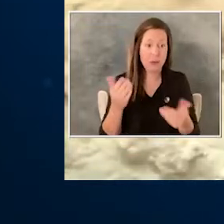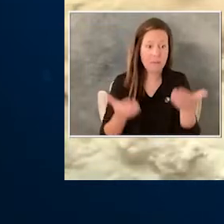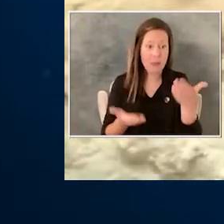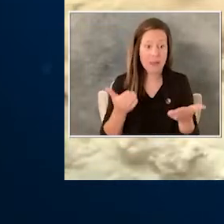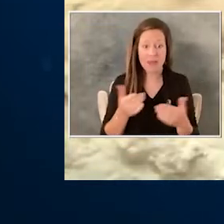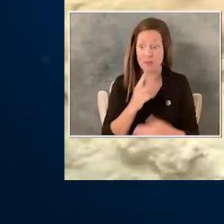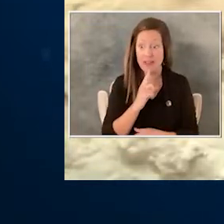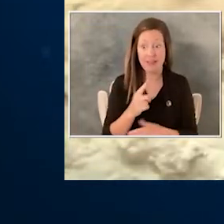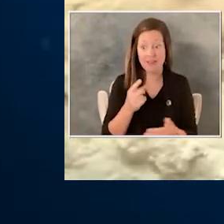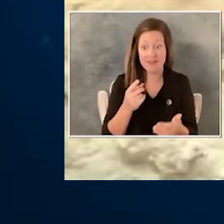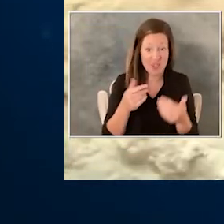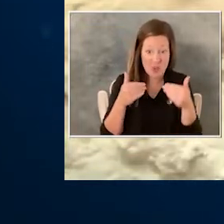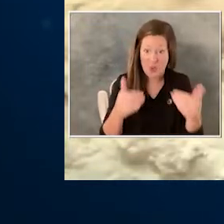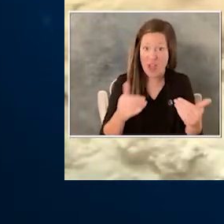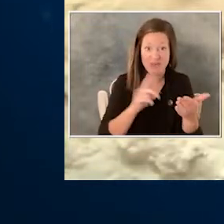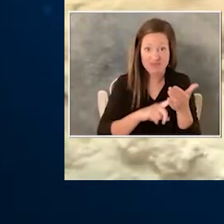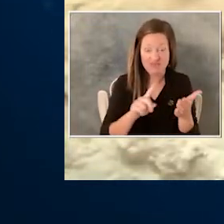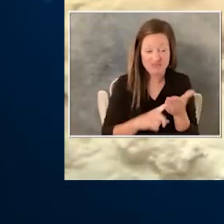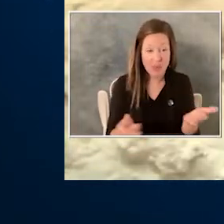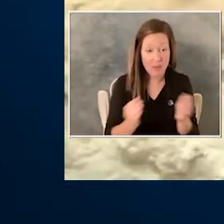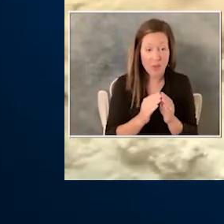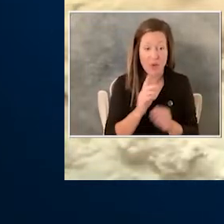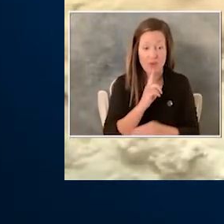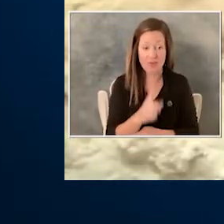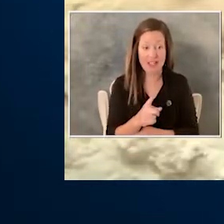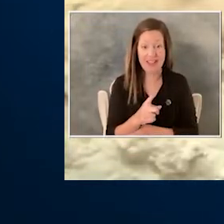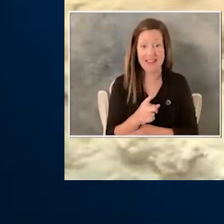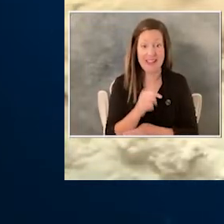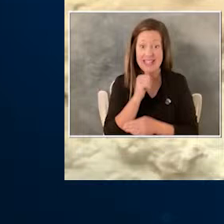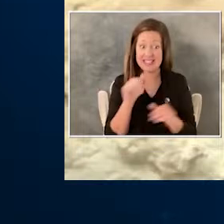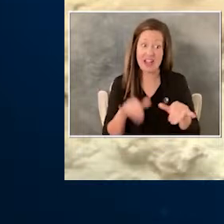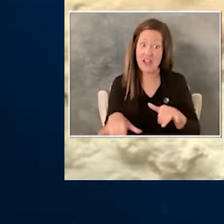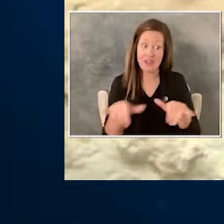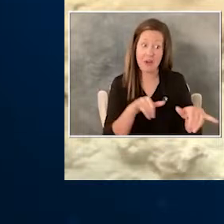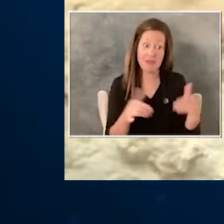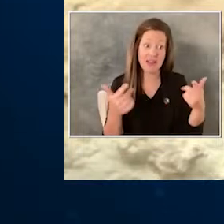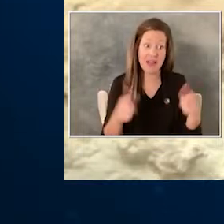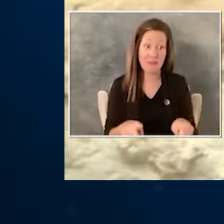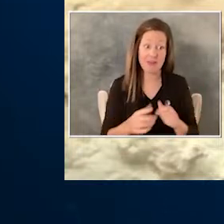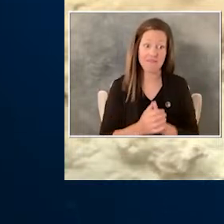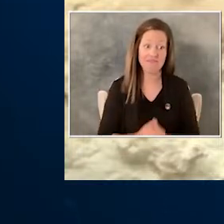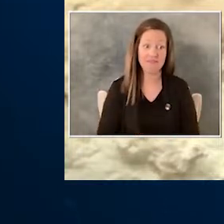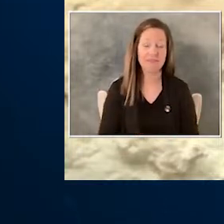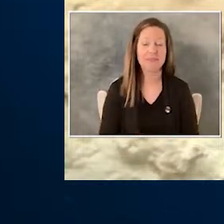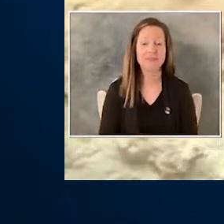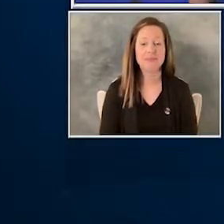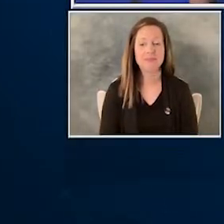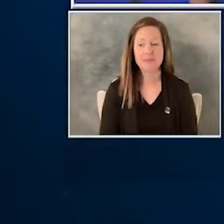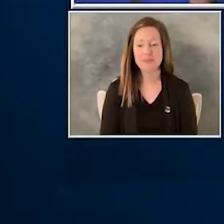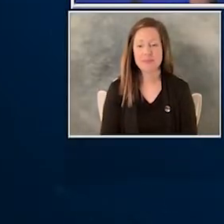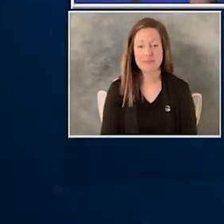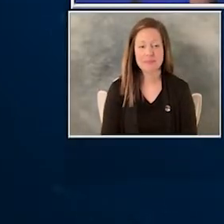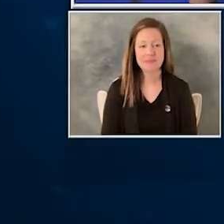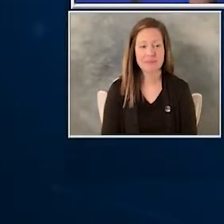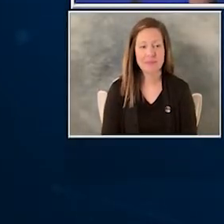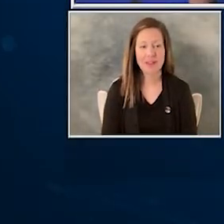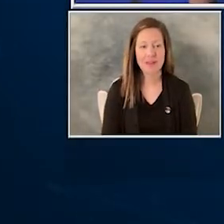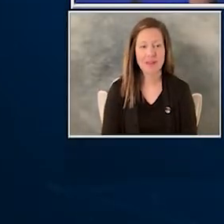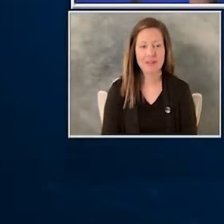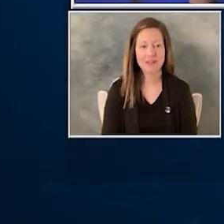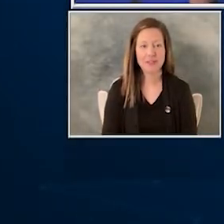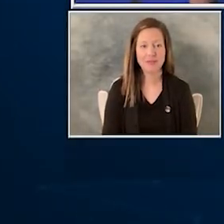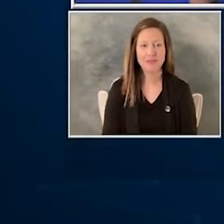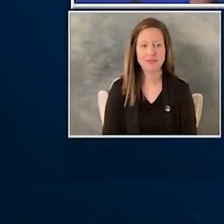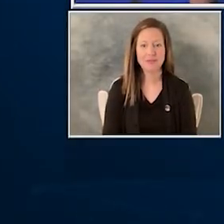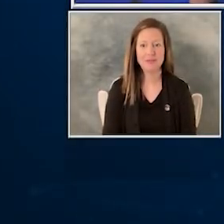seriously, because it seems to be less common than you may feel when you experience it yourself. And clearly you're feeling great because